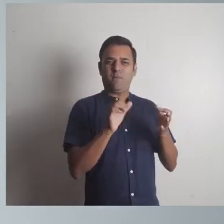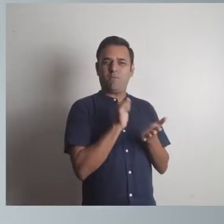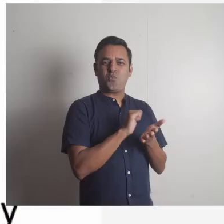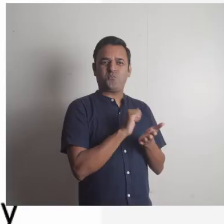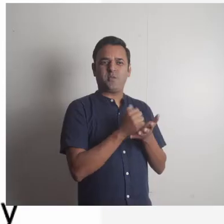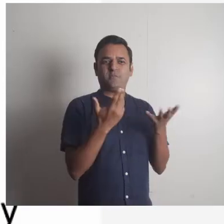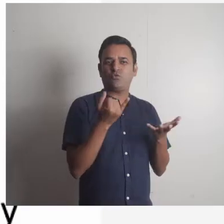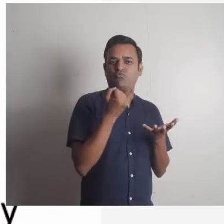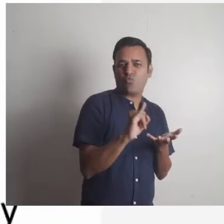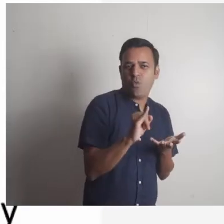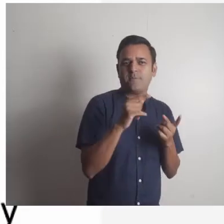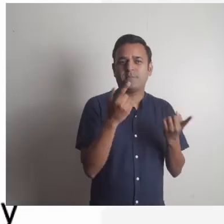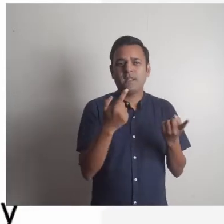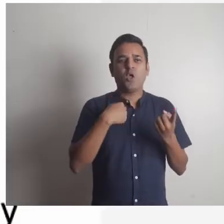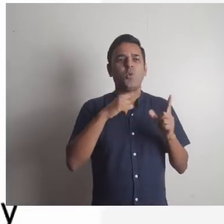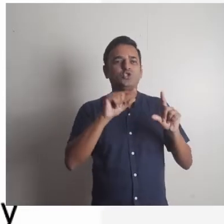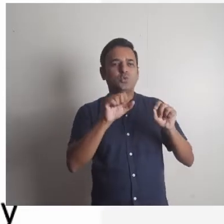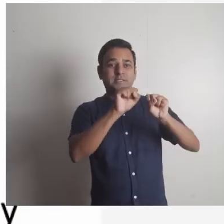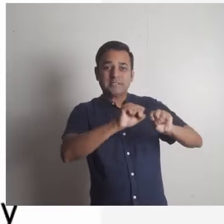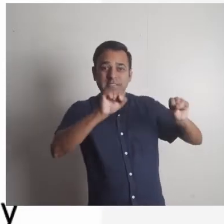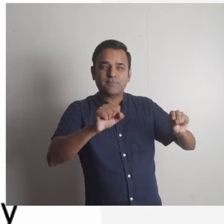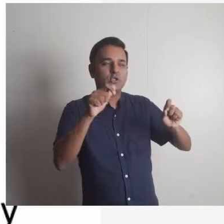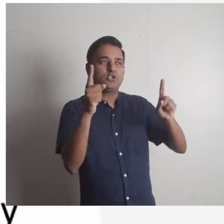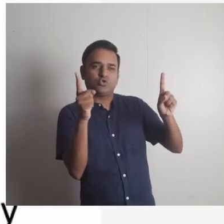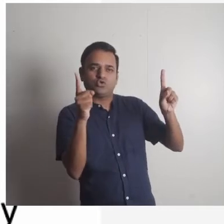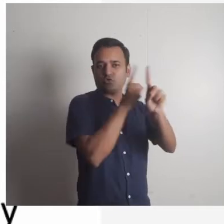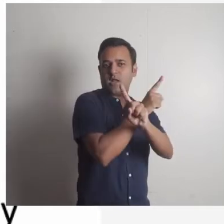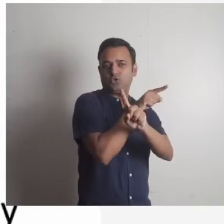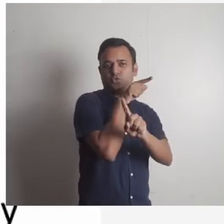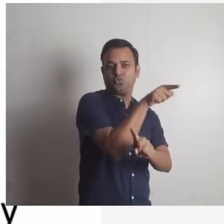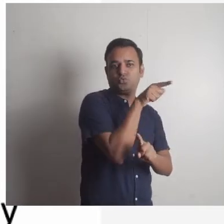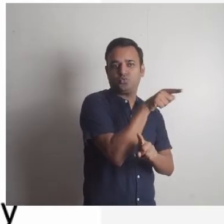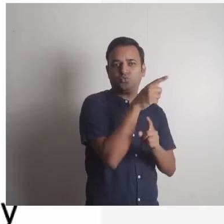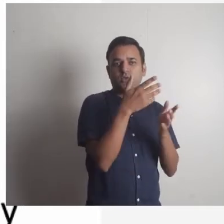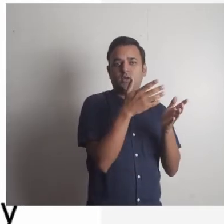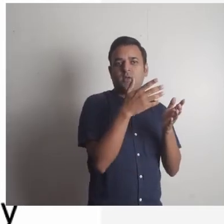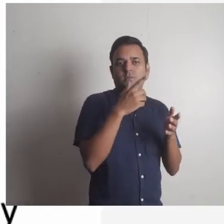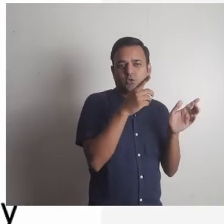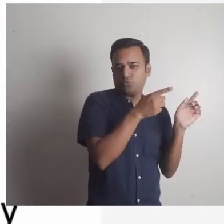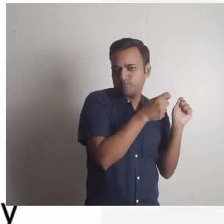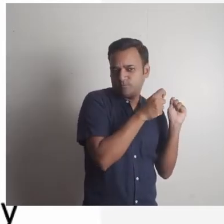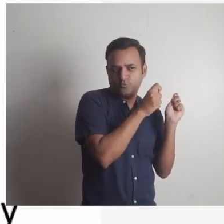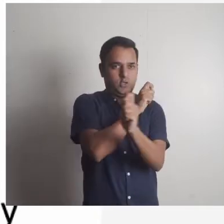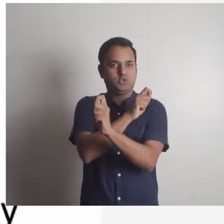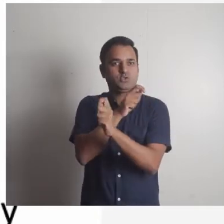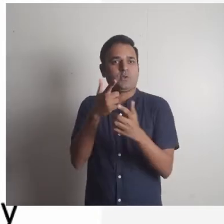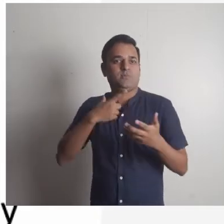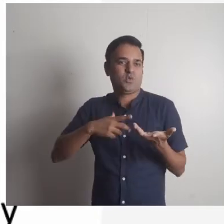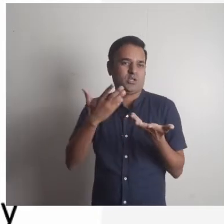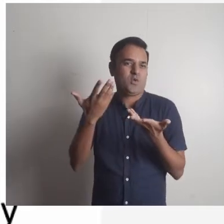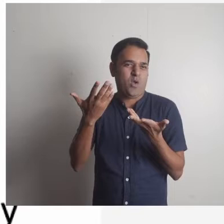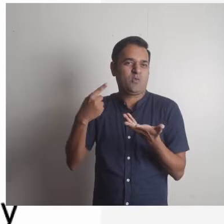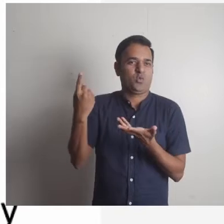is really just saying is, what we're trying to say is that no matter what you want to say about ownership and about who